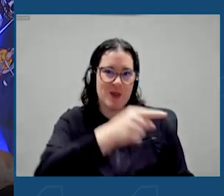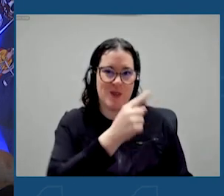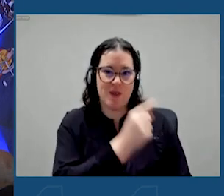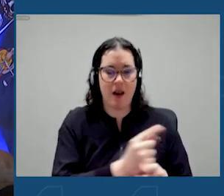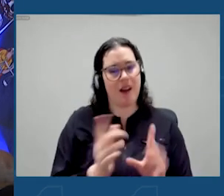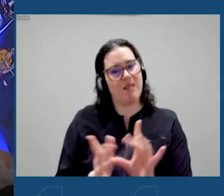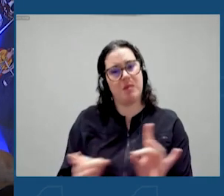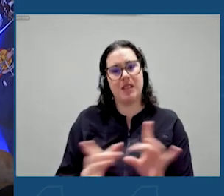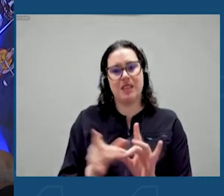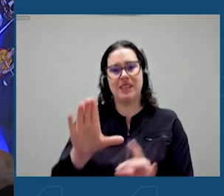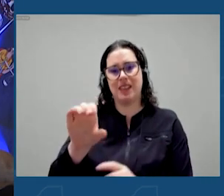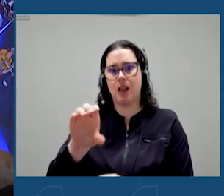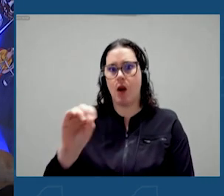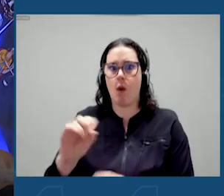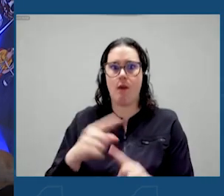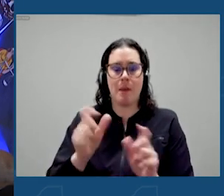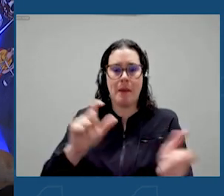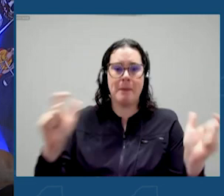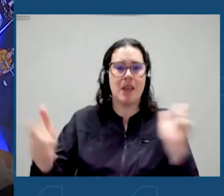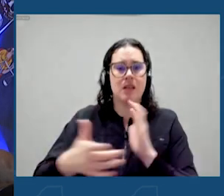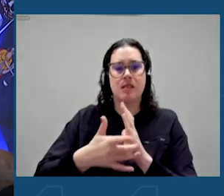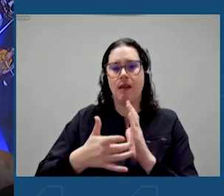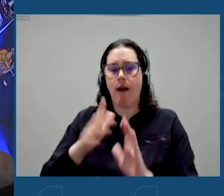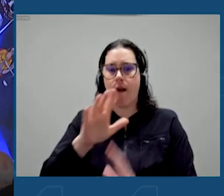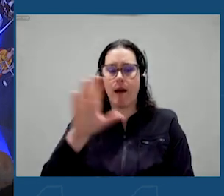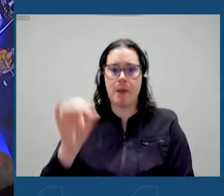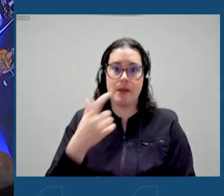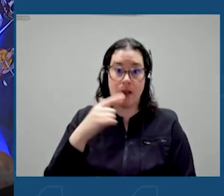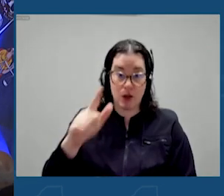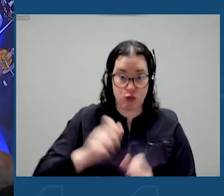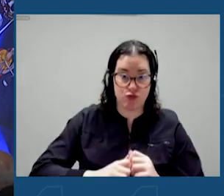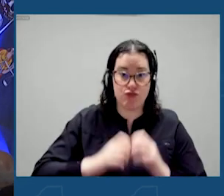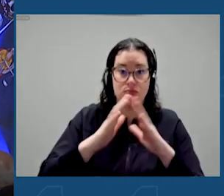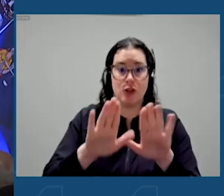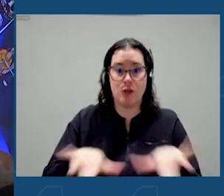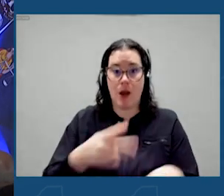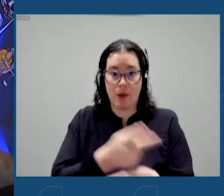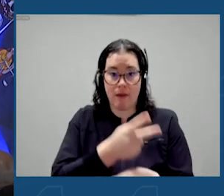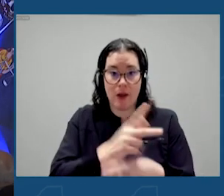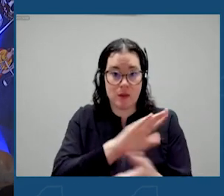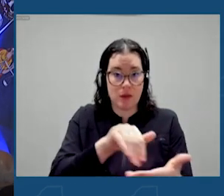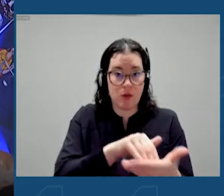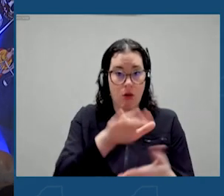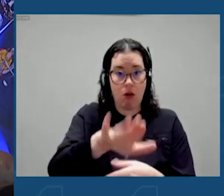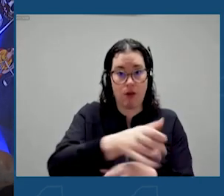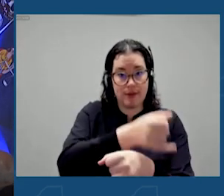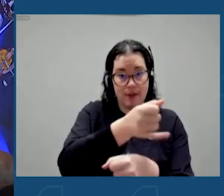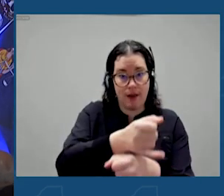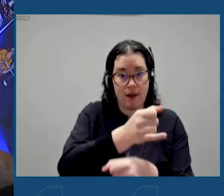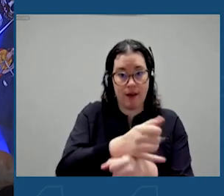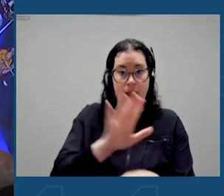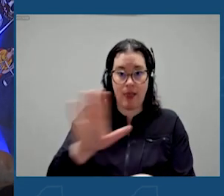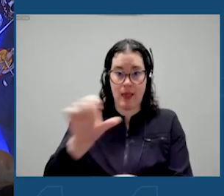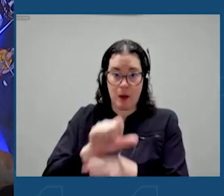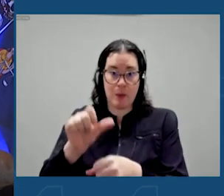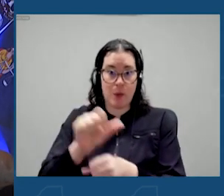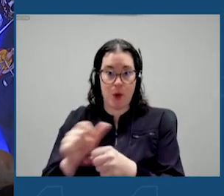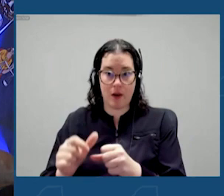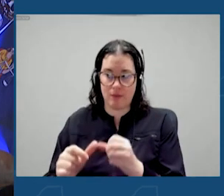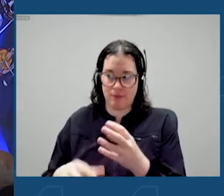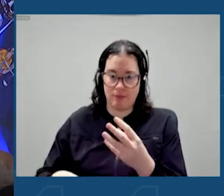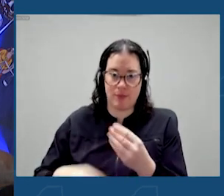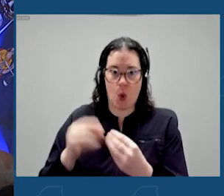big tech companies all over, I said, you build a child care center on your site and you make that an employee perk or help share the